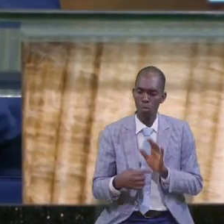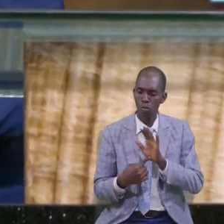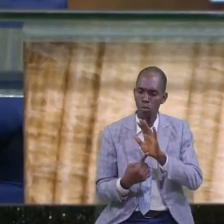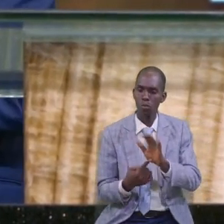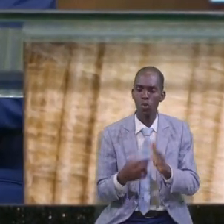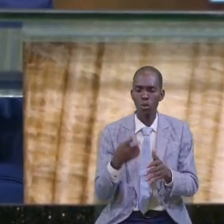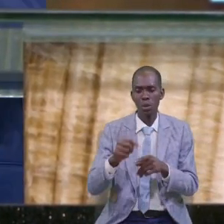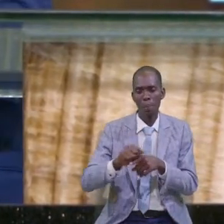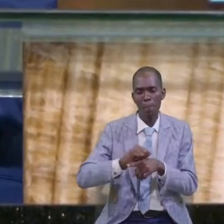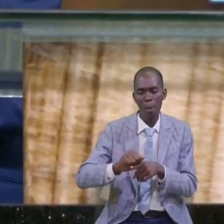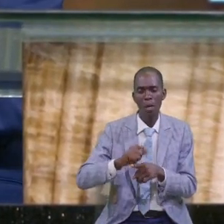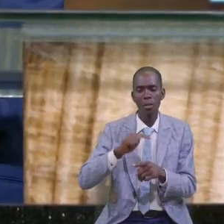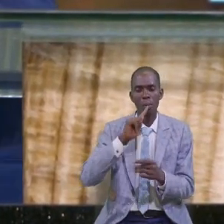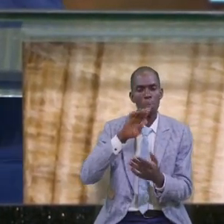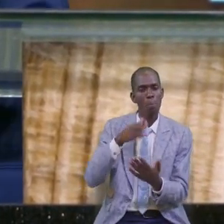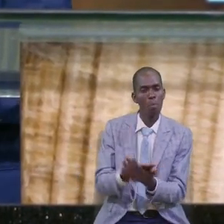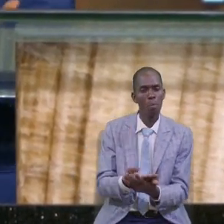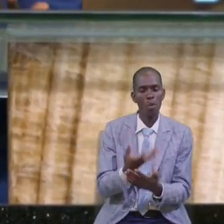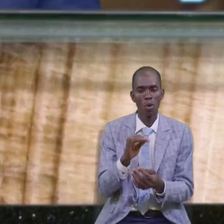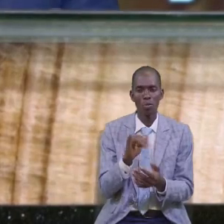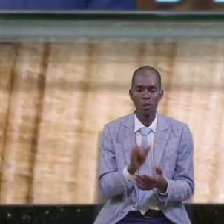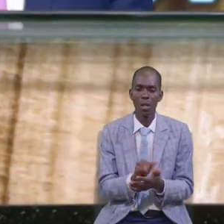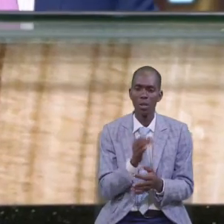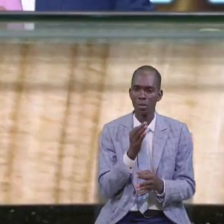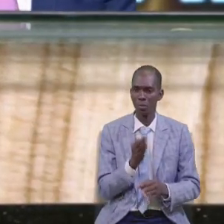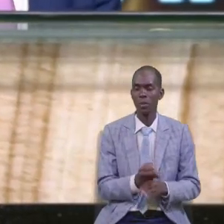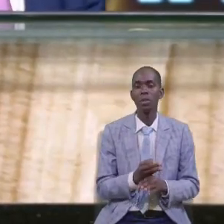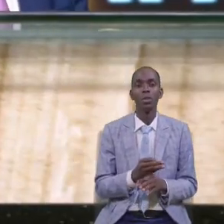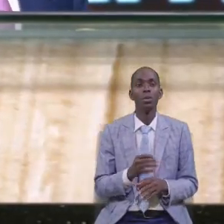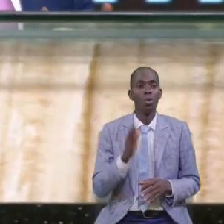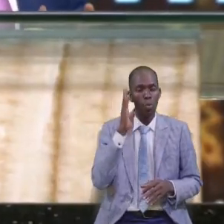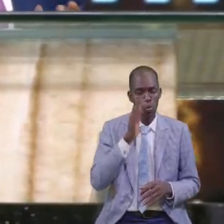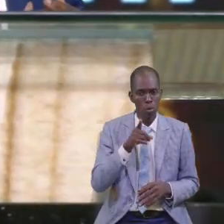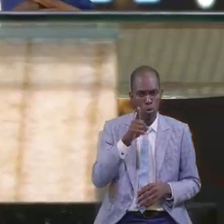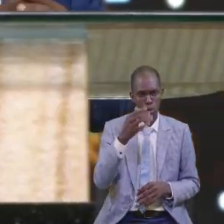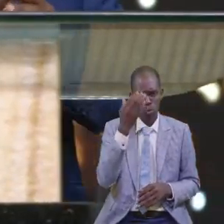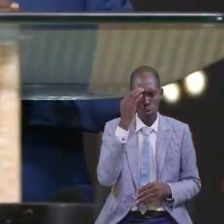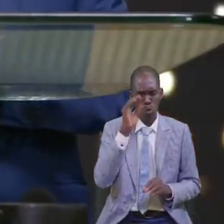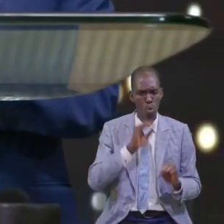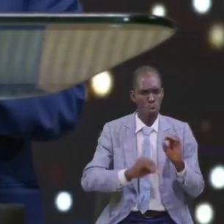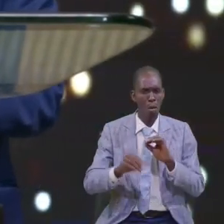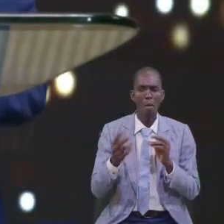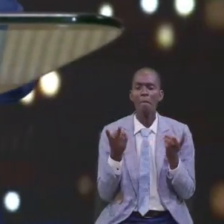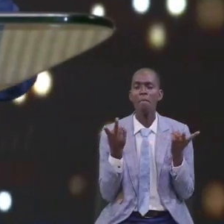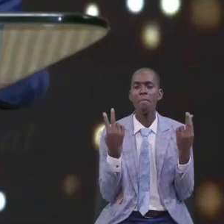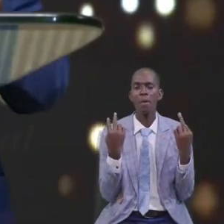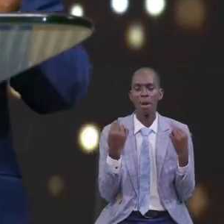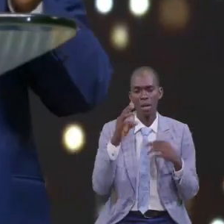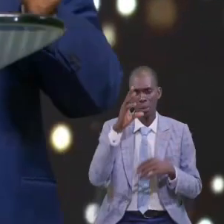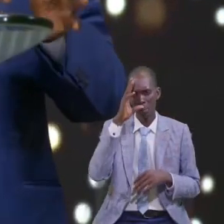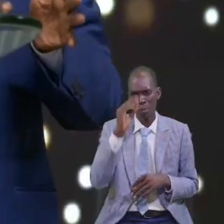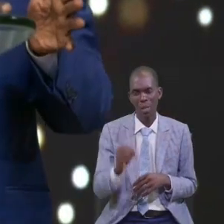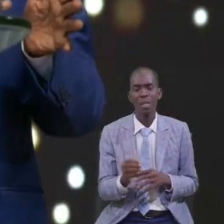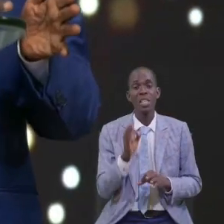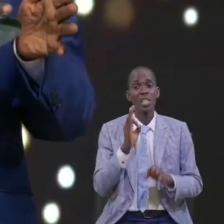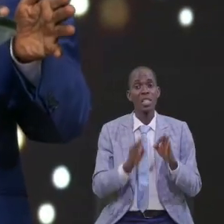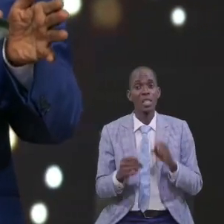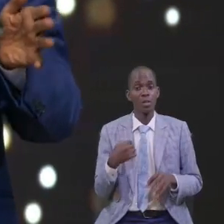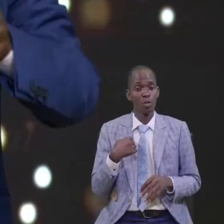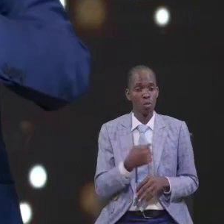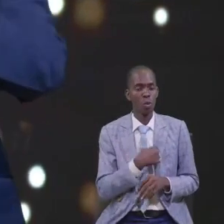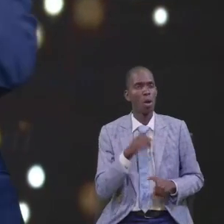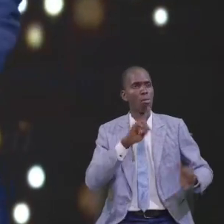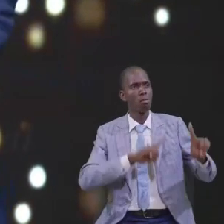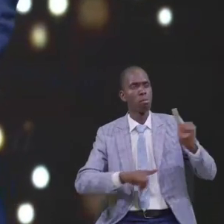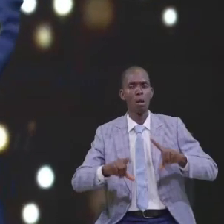practical evidence of that faith. Will you know, and will thou know, O vain man? If we say we have